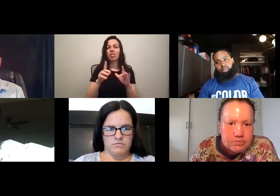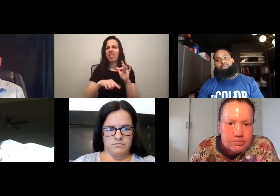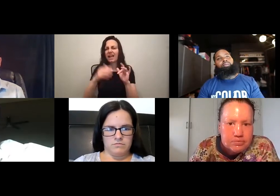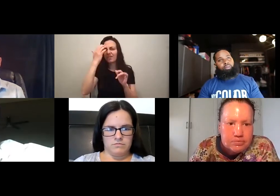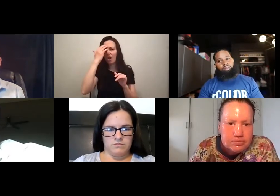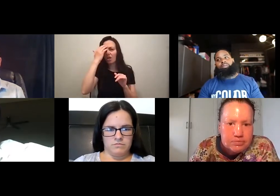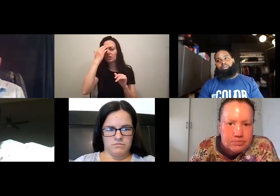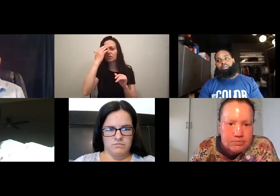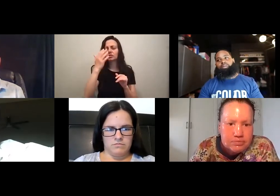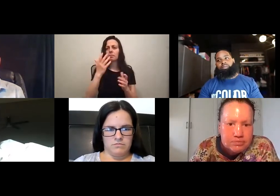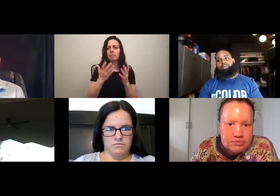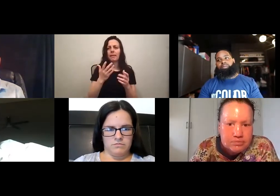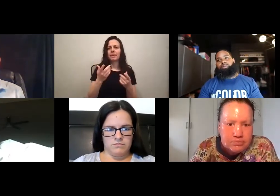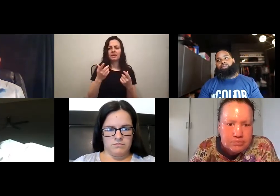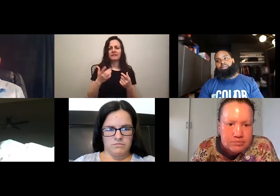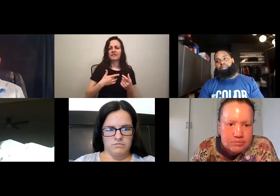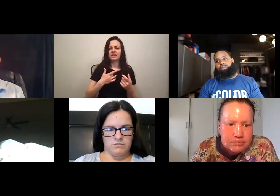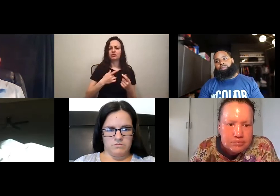manifest differently. But